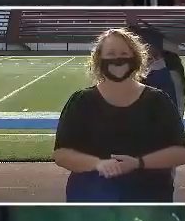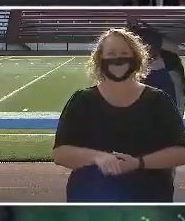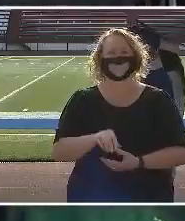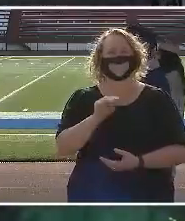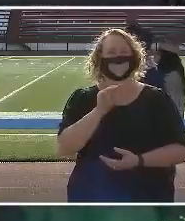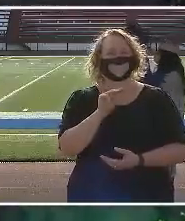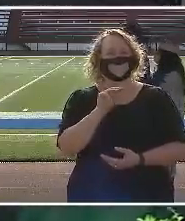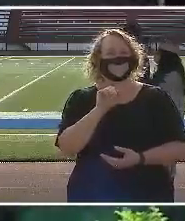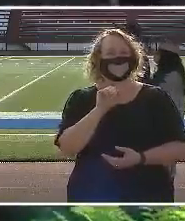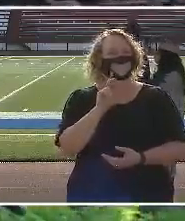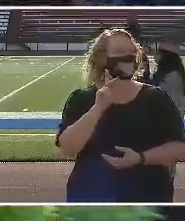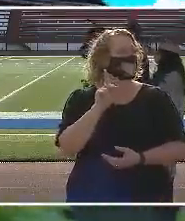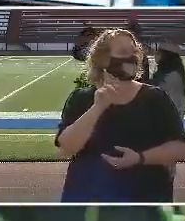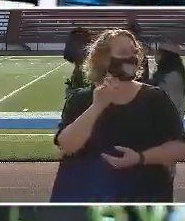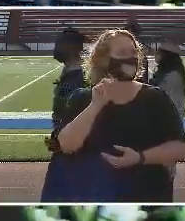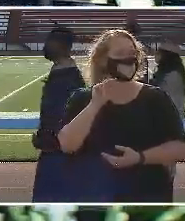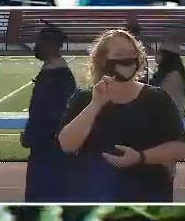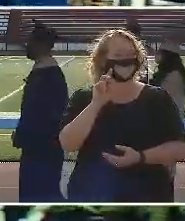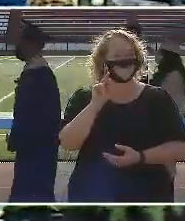Malinga Salavea.